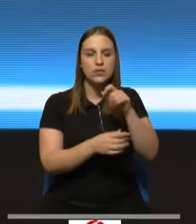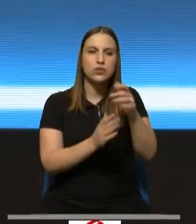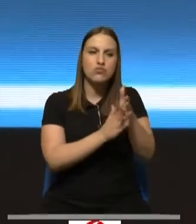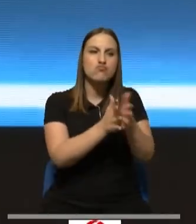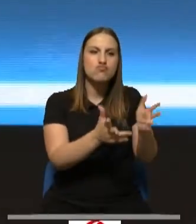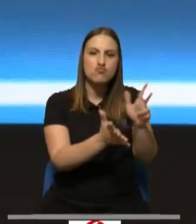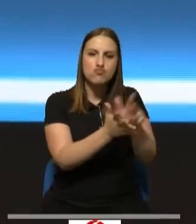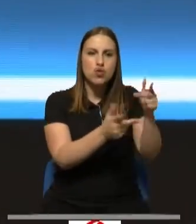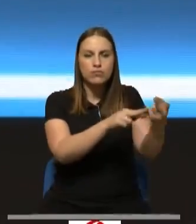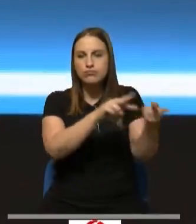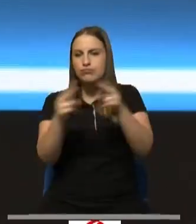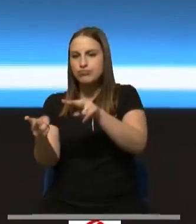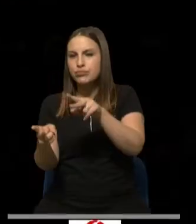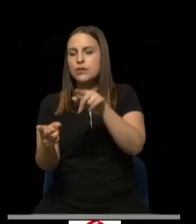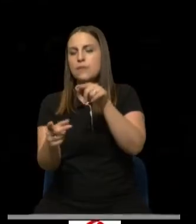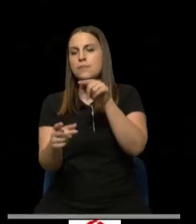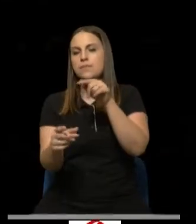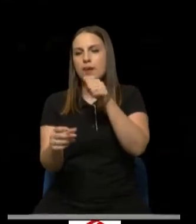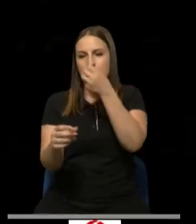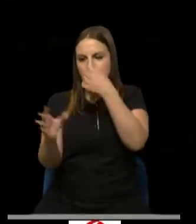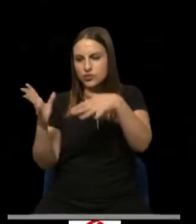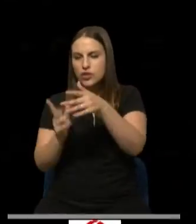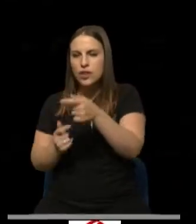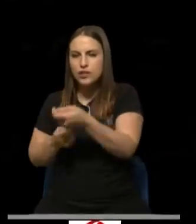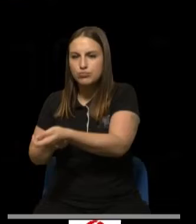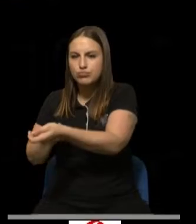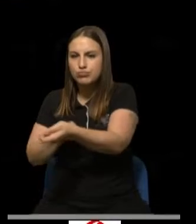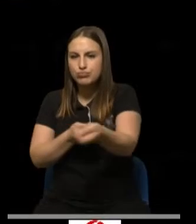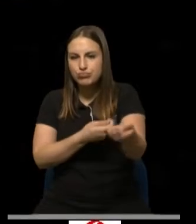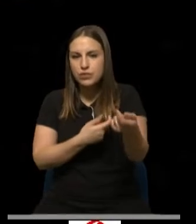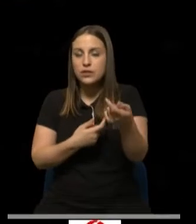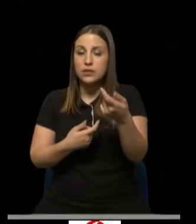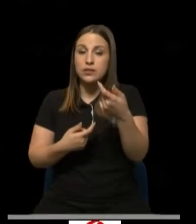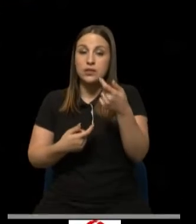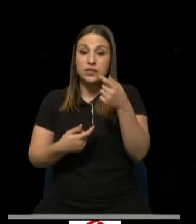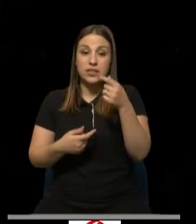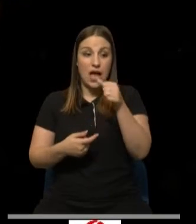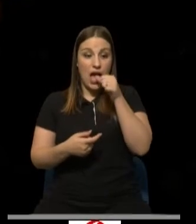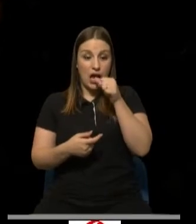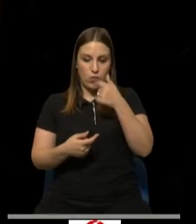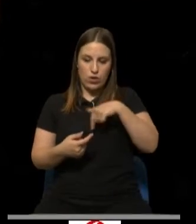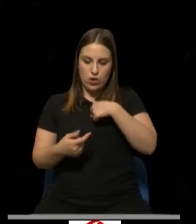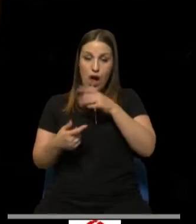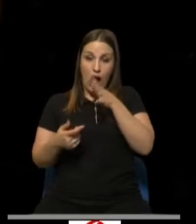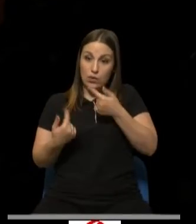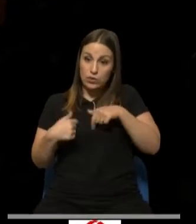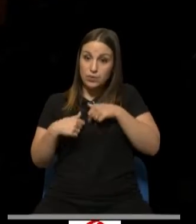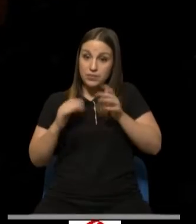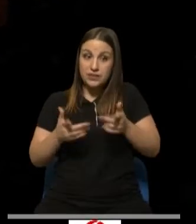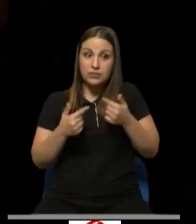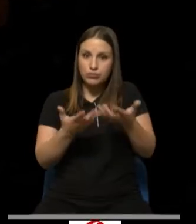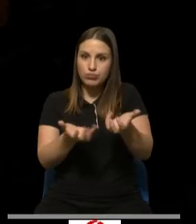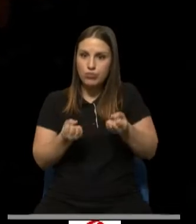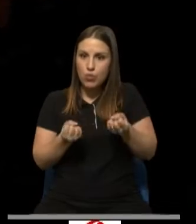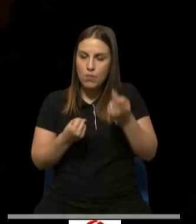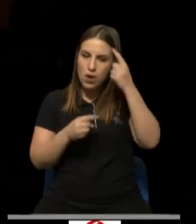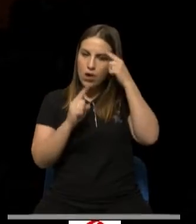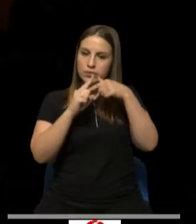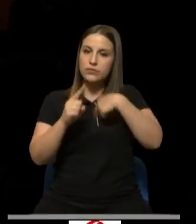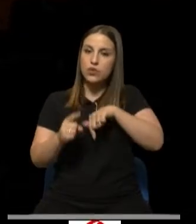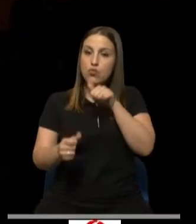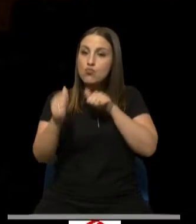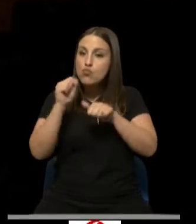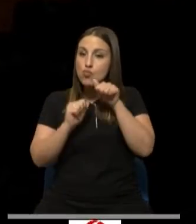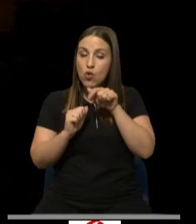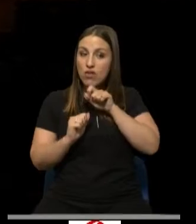to water the Parque das Nações, because we're going to save drinking water that we have for us, which is so this saving